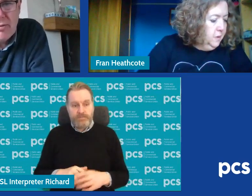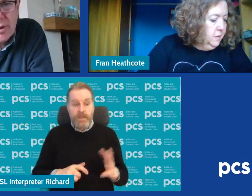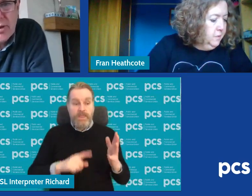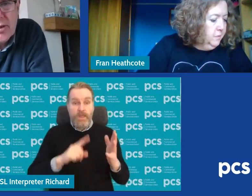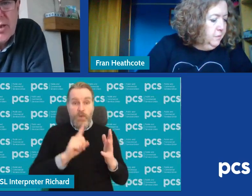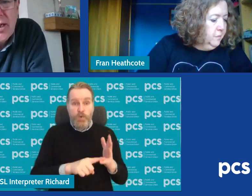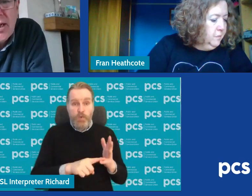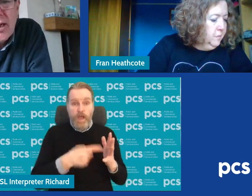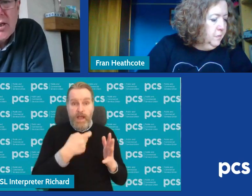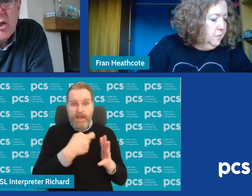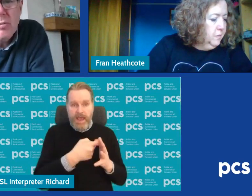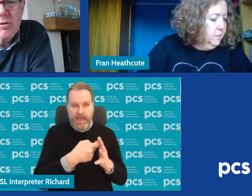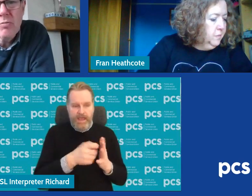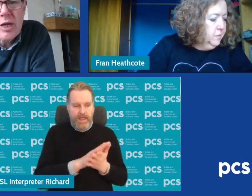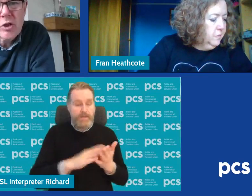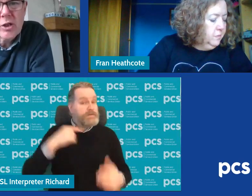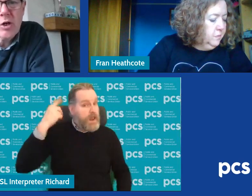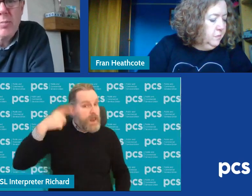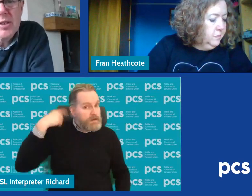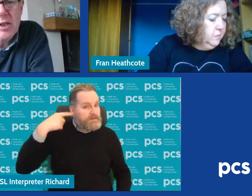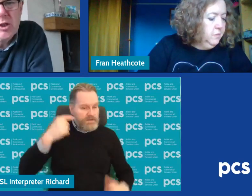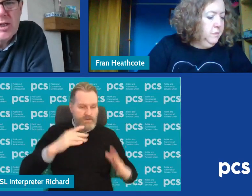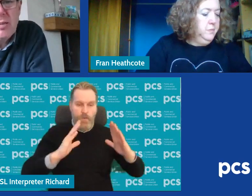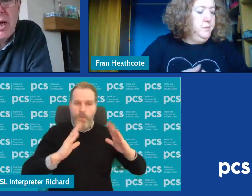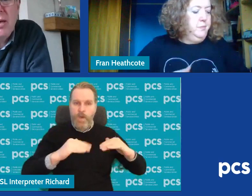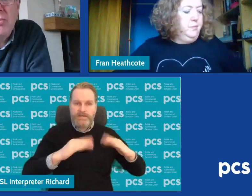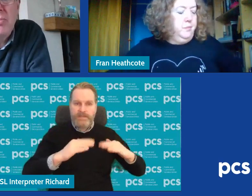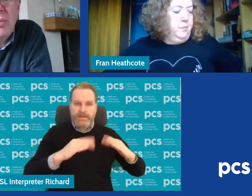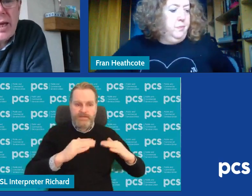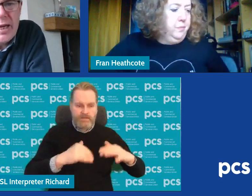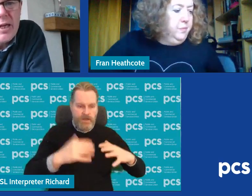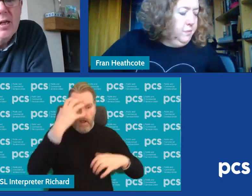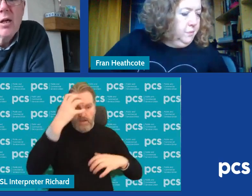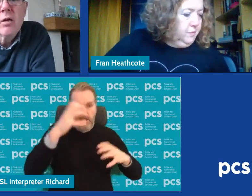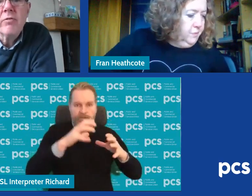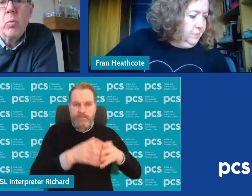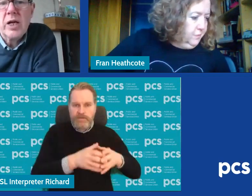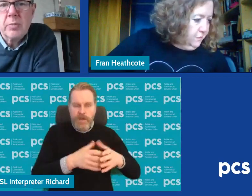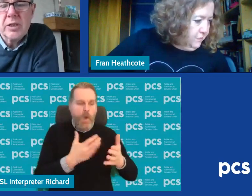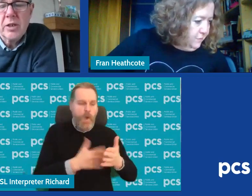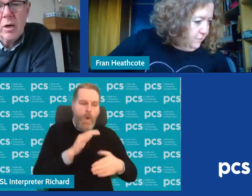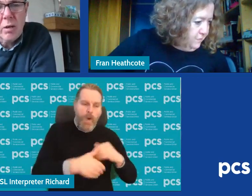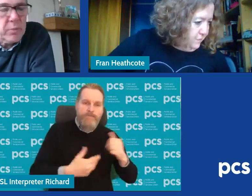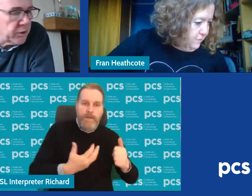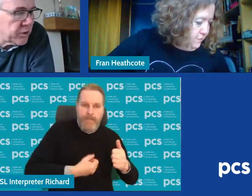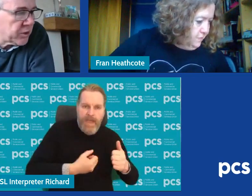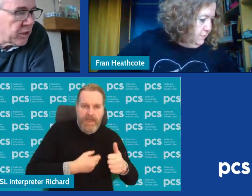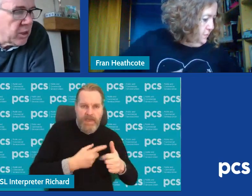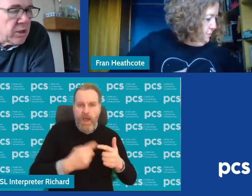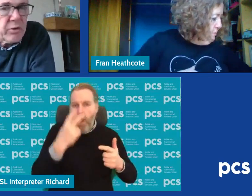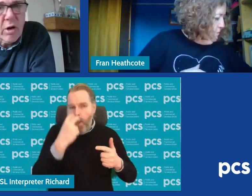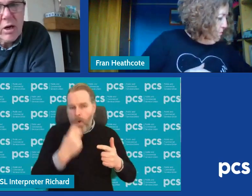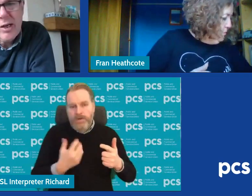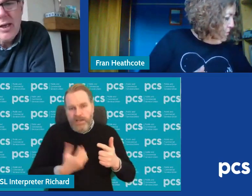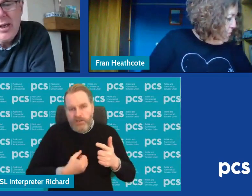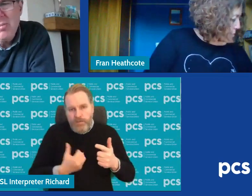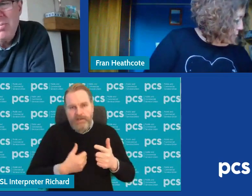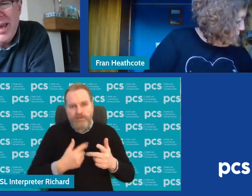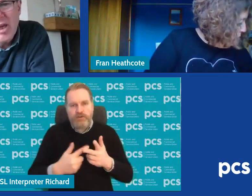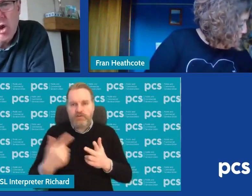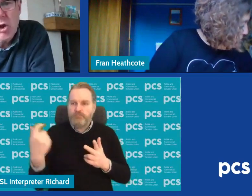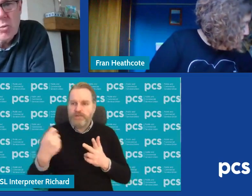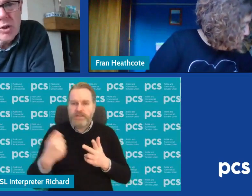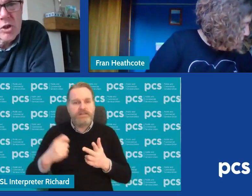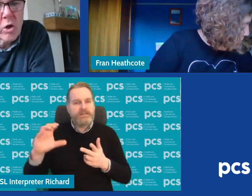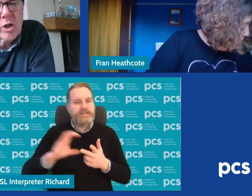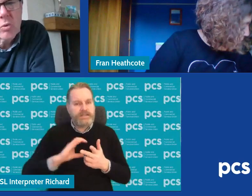Westminster Government in terms of pensions, compensation scheme and pay for Westminster departments, there are clearly